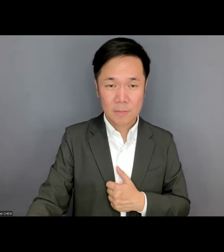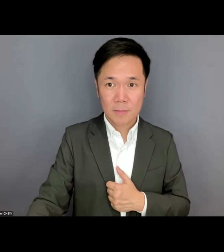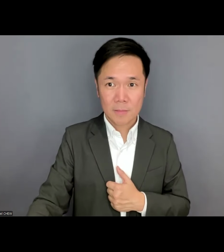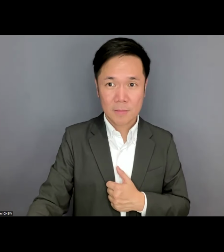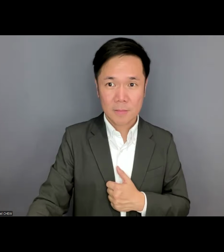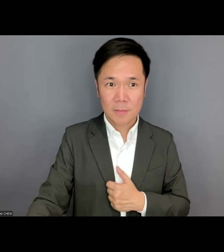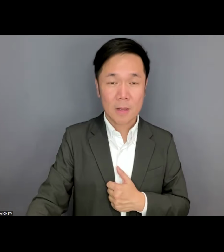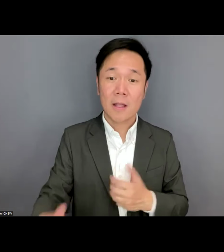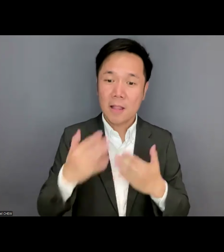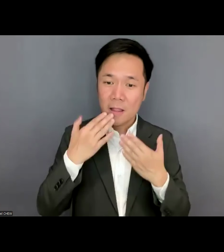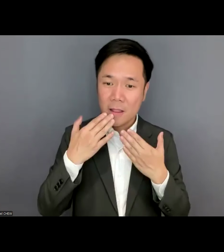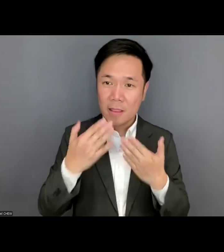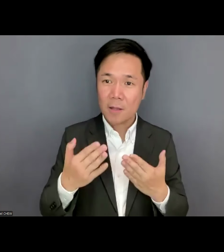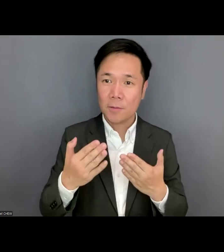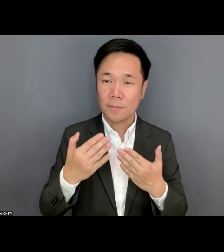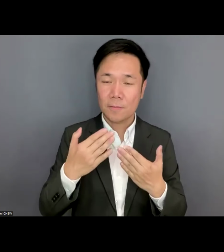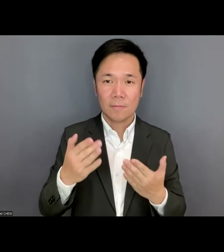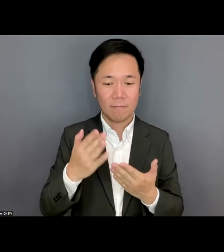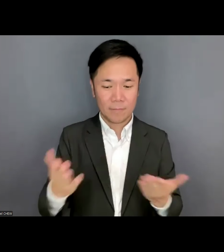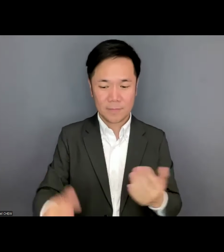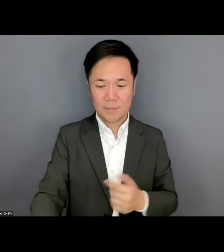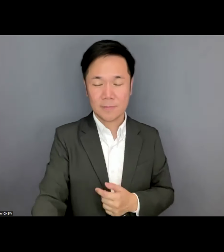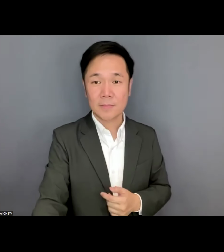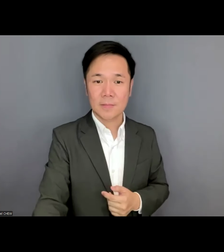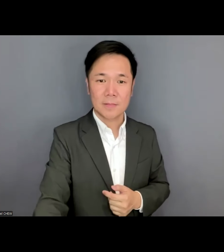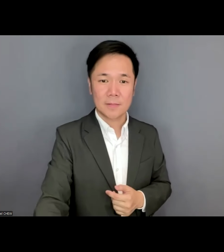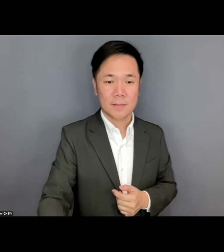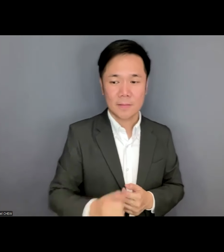Merci beaucoup. Thank you very much.